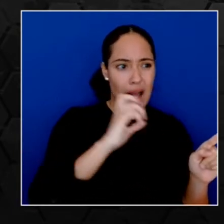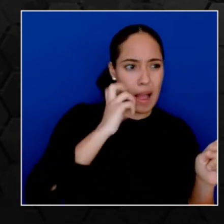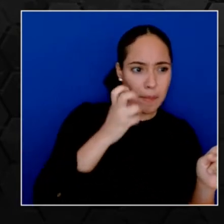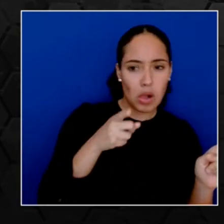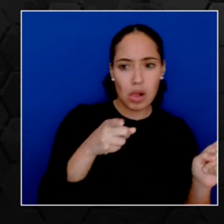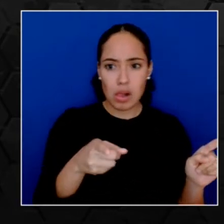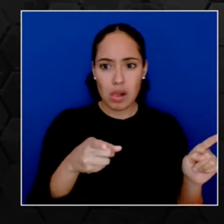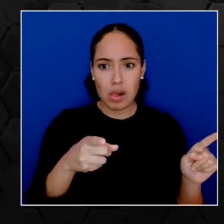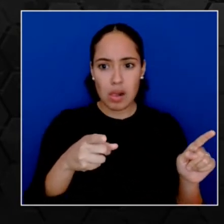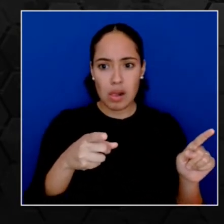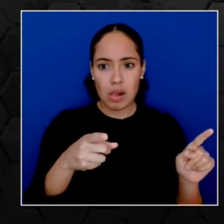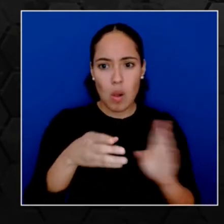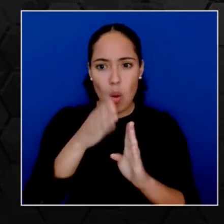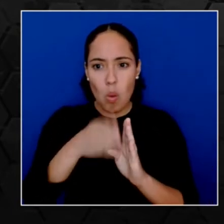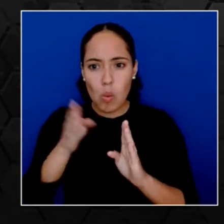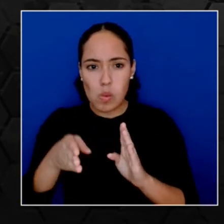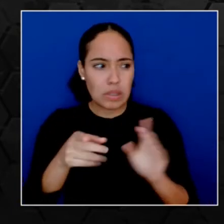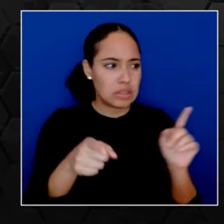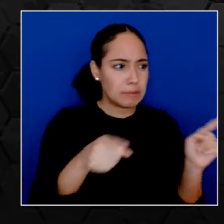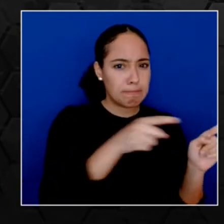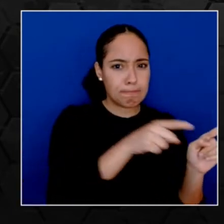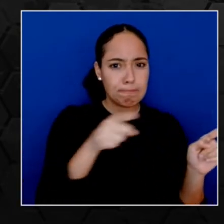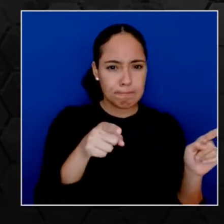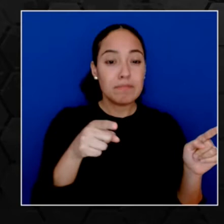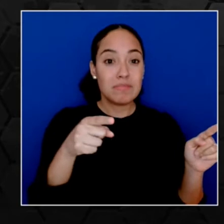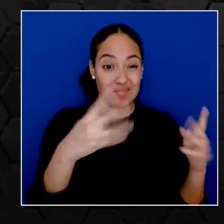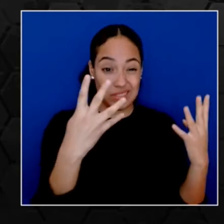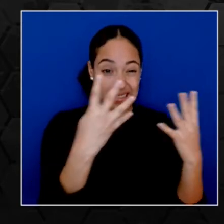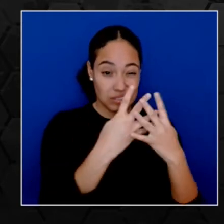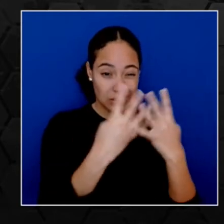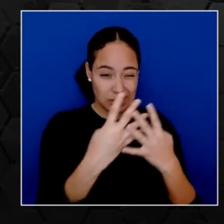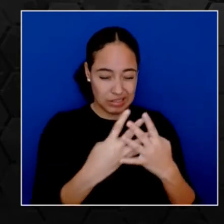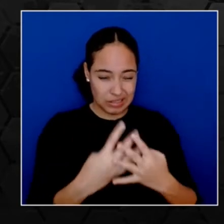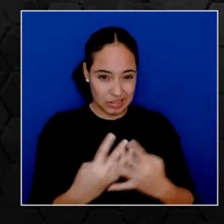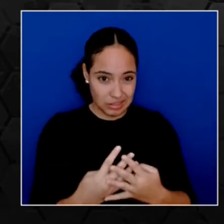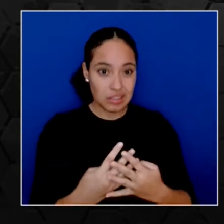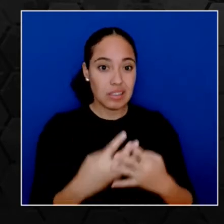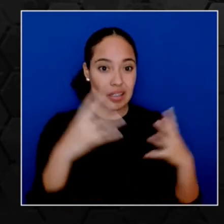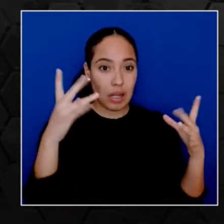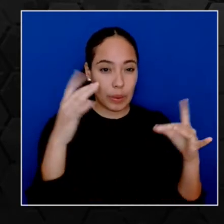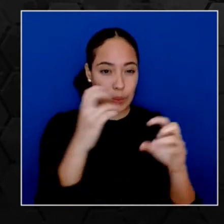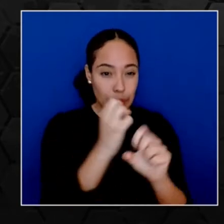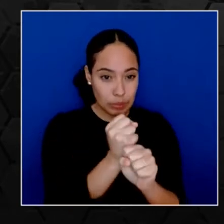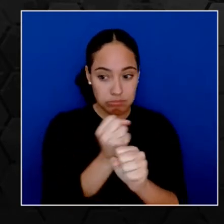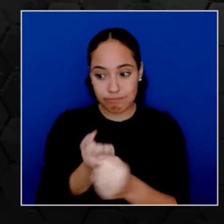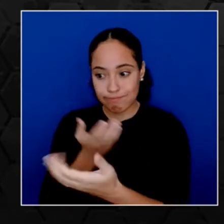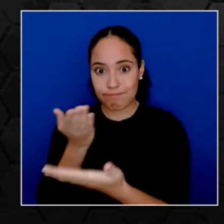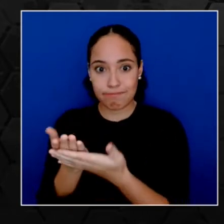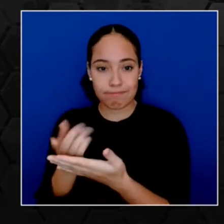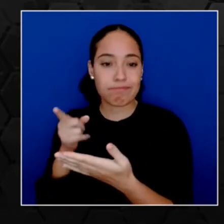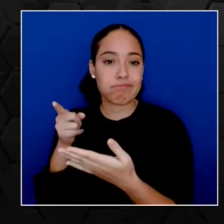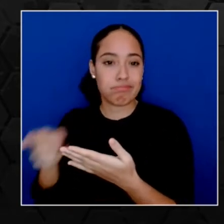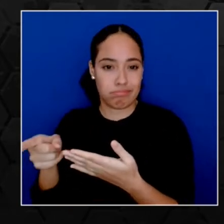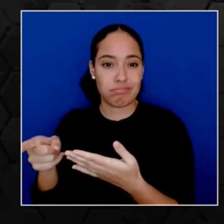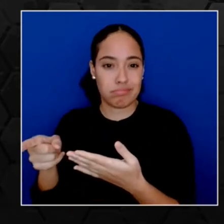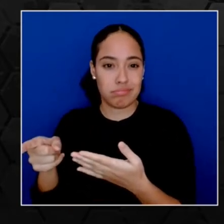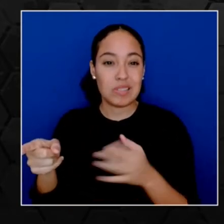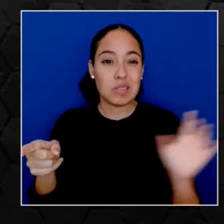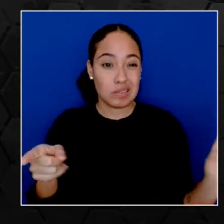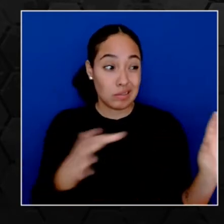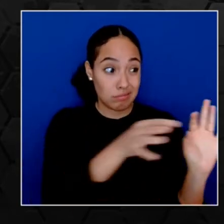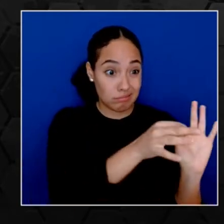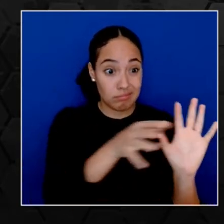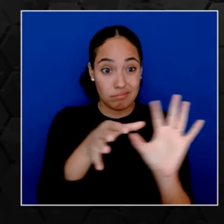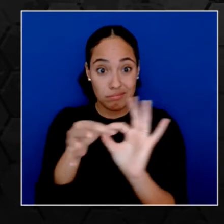liking apple, which is chosen by user three, and like user two is also liking orange. So based on that like